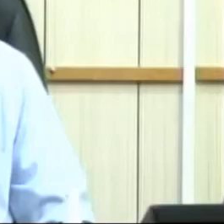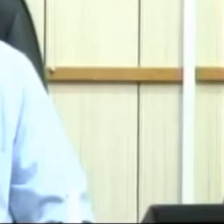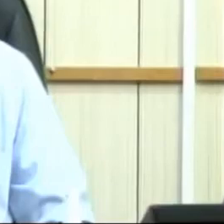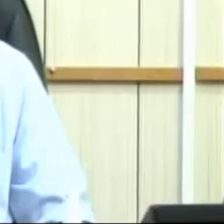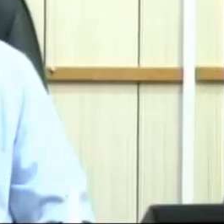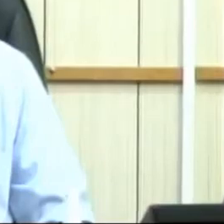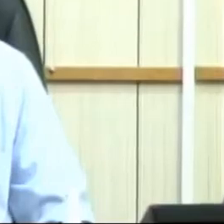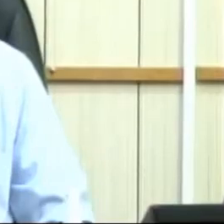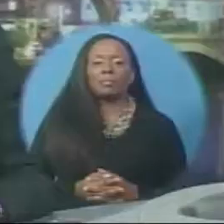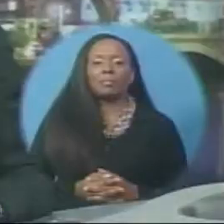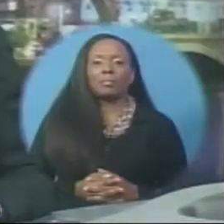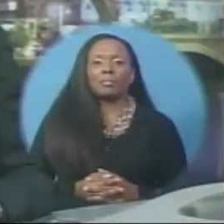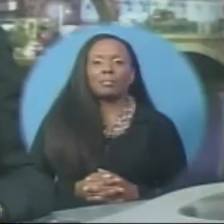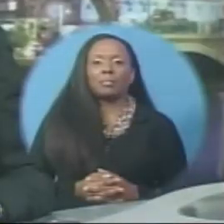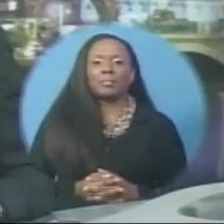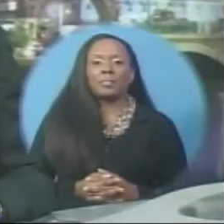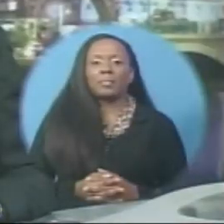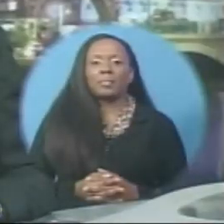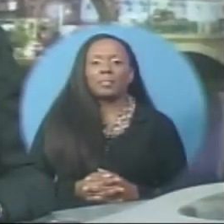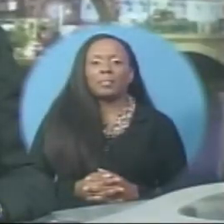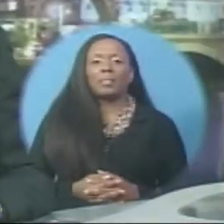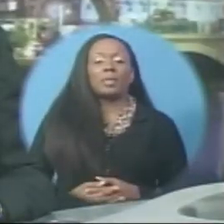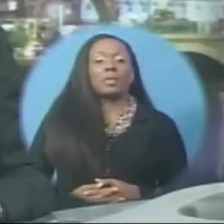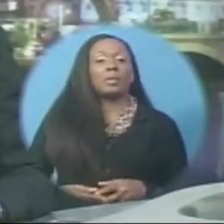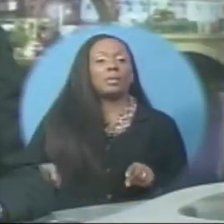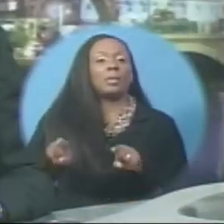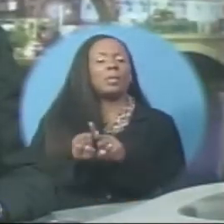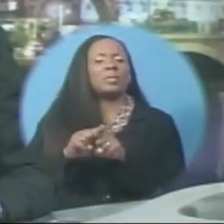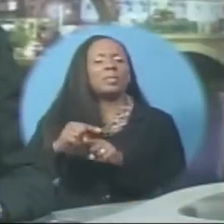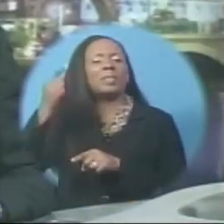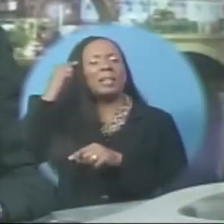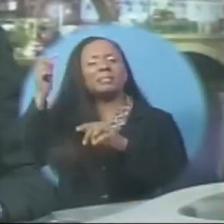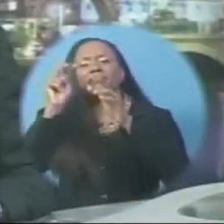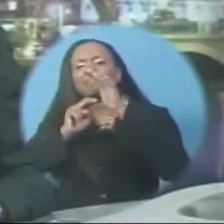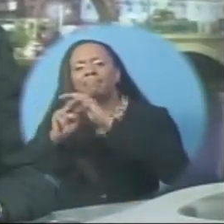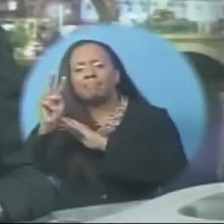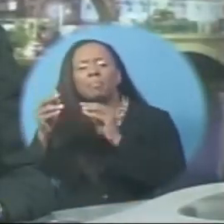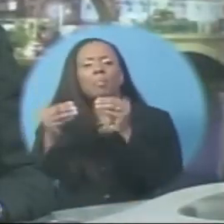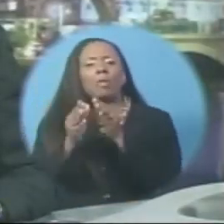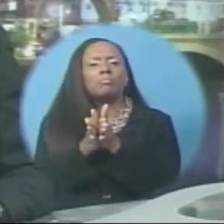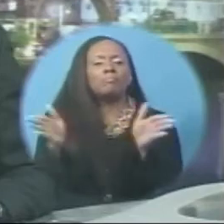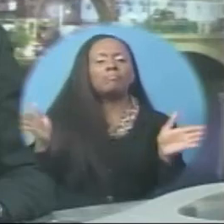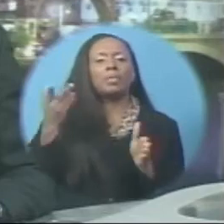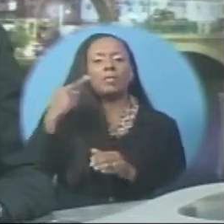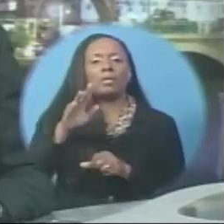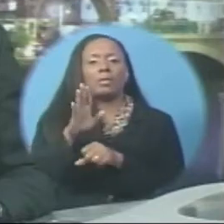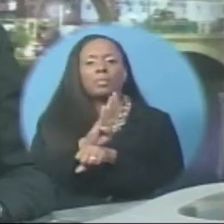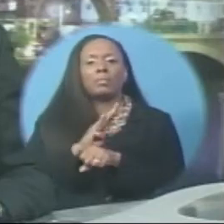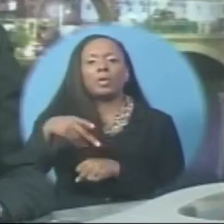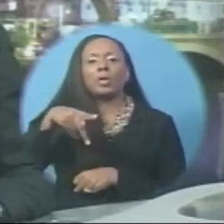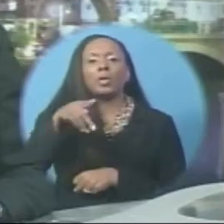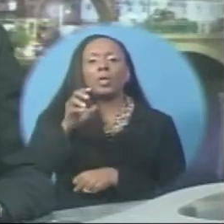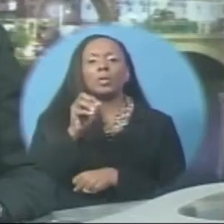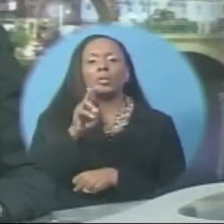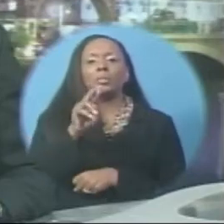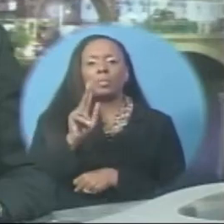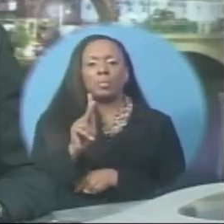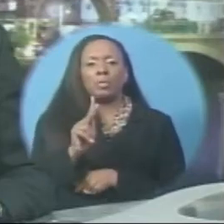willing to cooperate with us over the years. And Mr. Paul is also anticipating a further expansion of the local pork industry